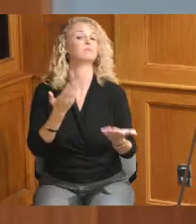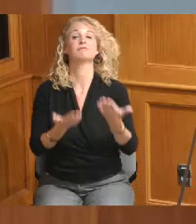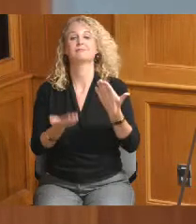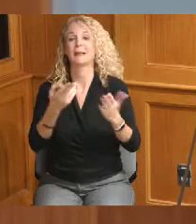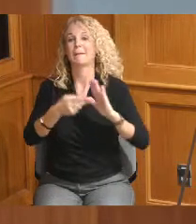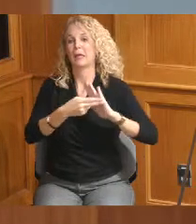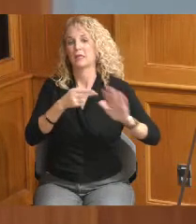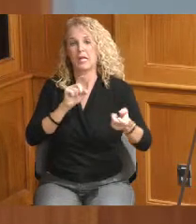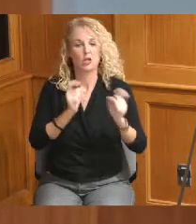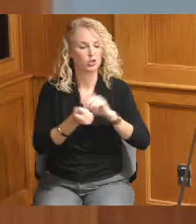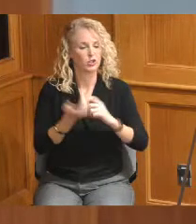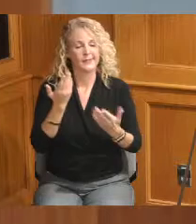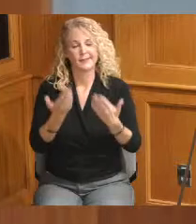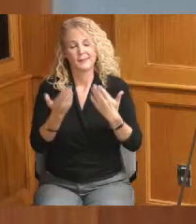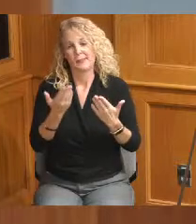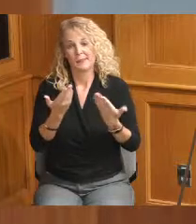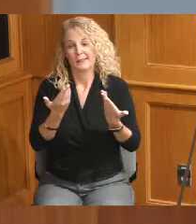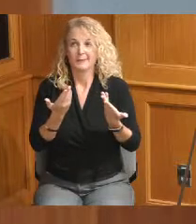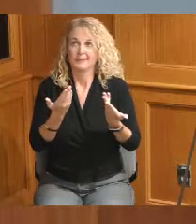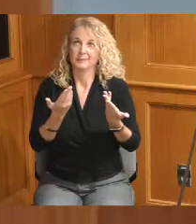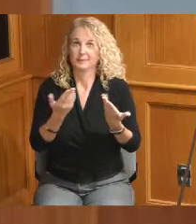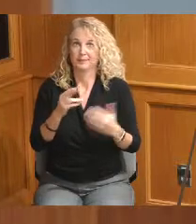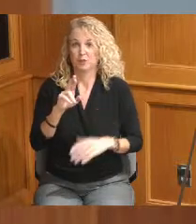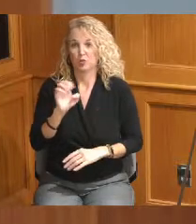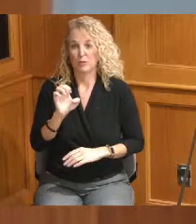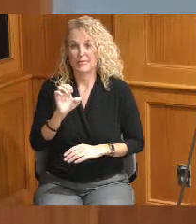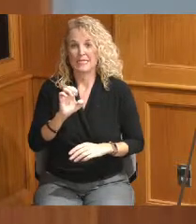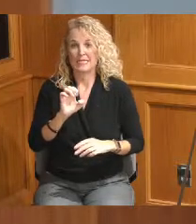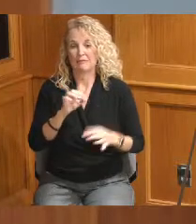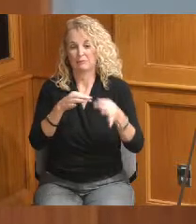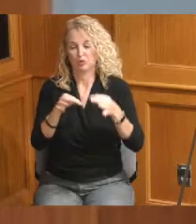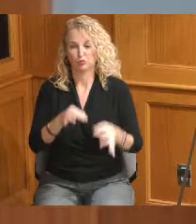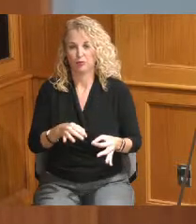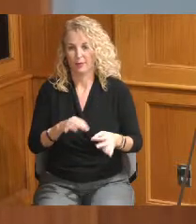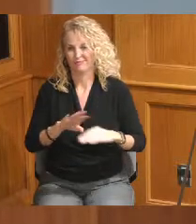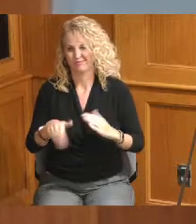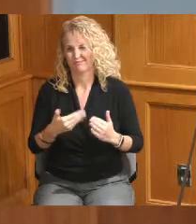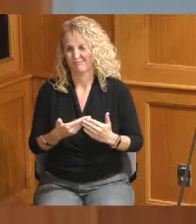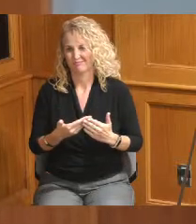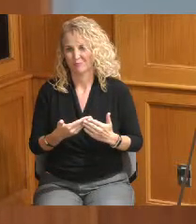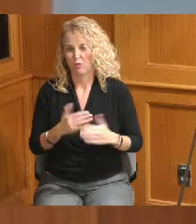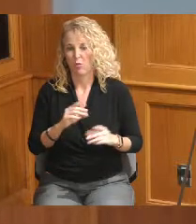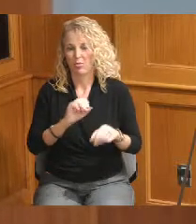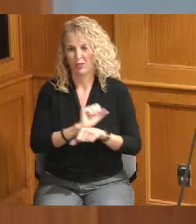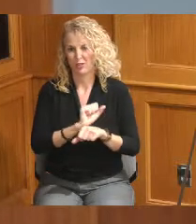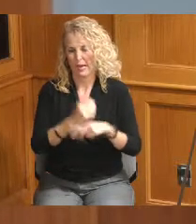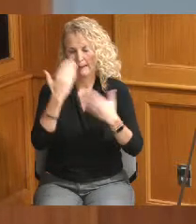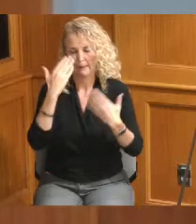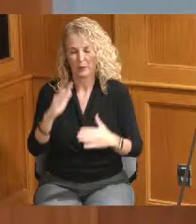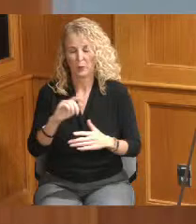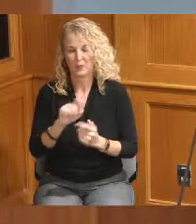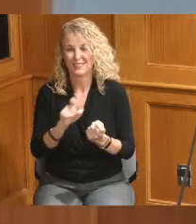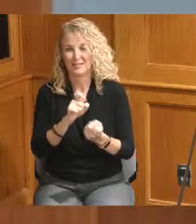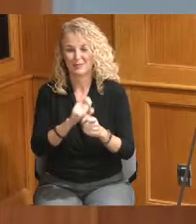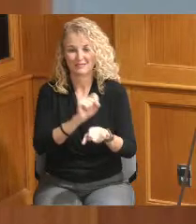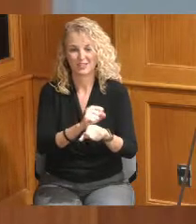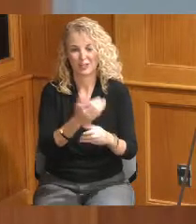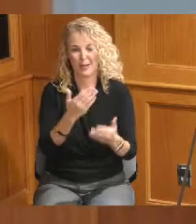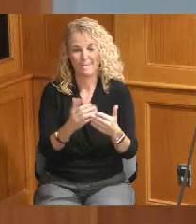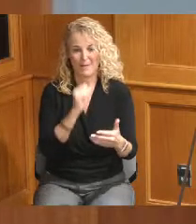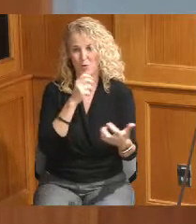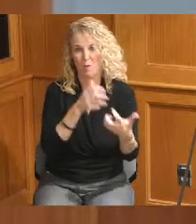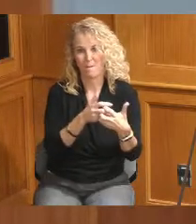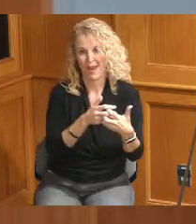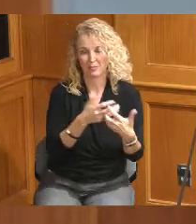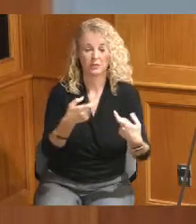need to reclassify certain job positions to make sure areas that we, whether